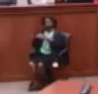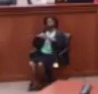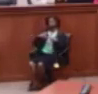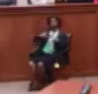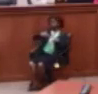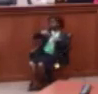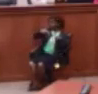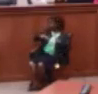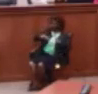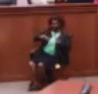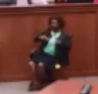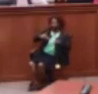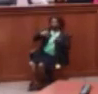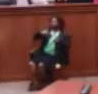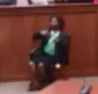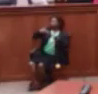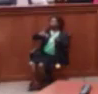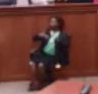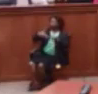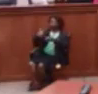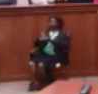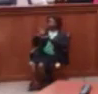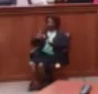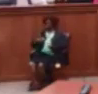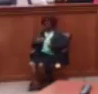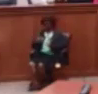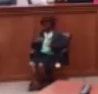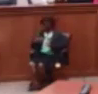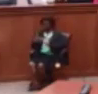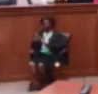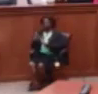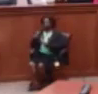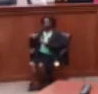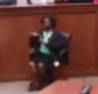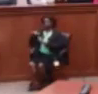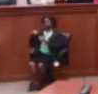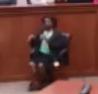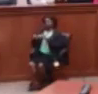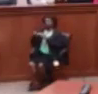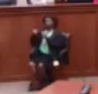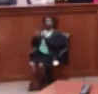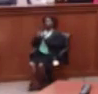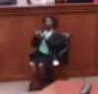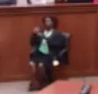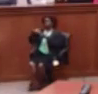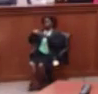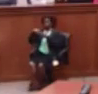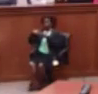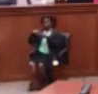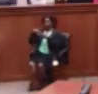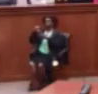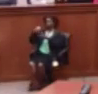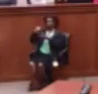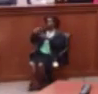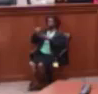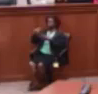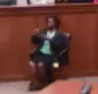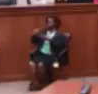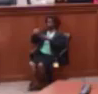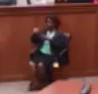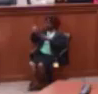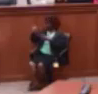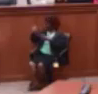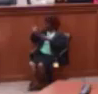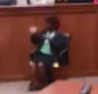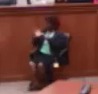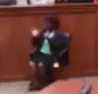certificate, what I package that with, in theory, is an OSHA 10 certificate, a safety certificate, maybe a first aid